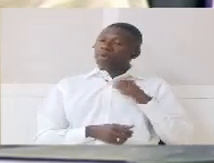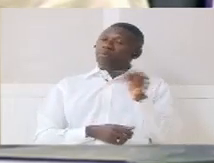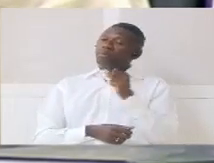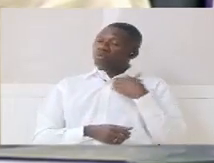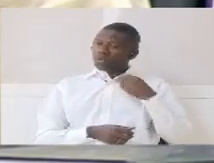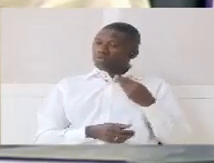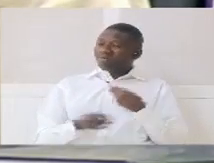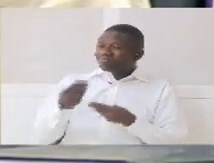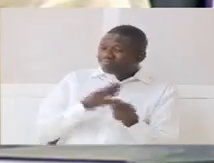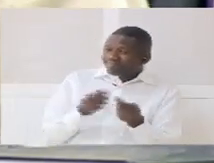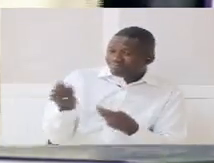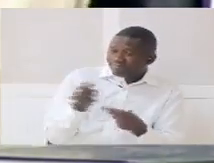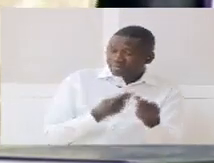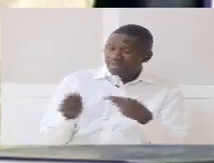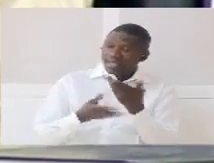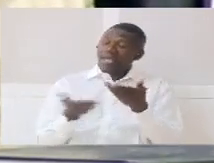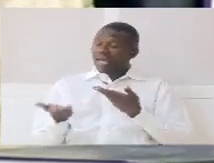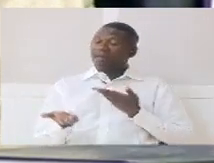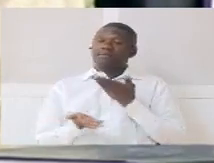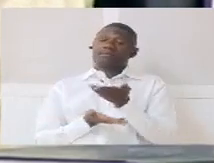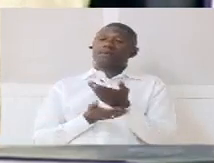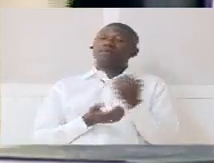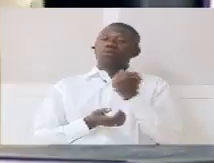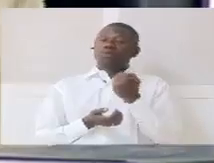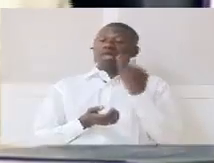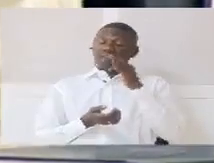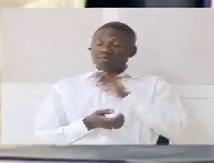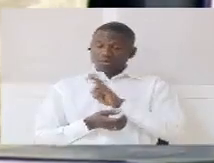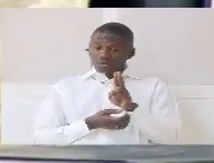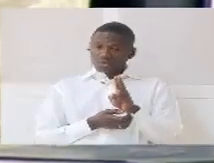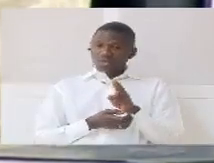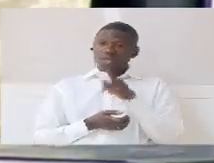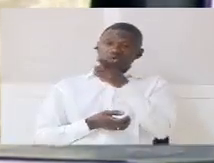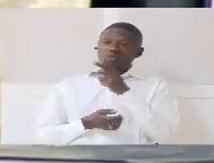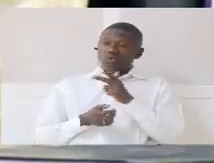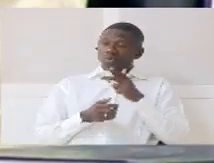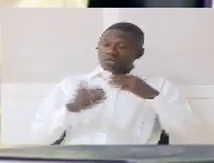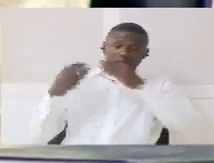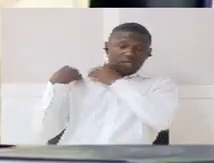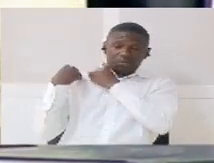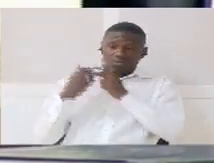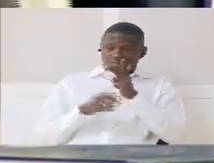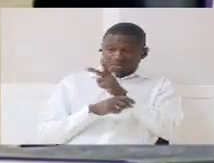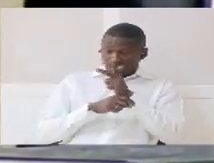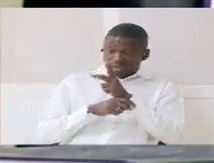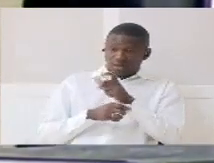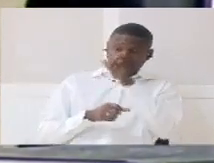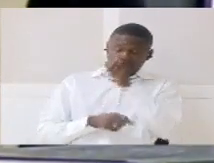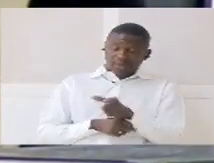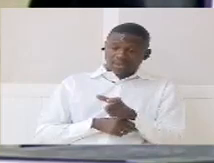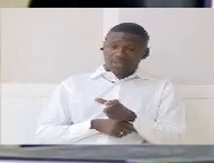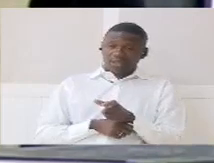same. Well, man, clear. They are not the same. What do you want there? If not, it have been more kanda. You that is guarding someone.